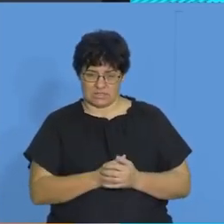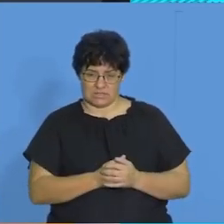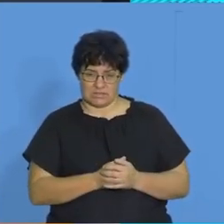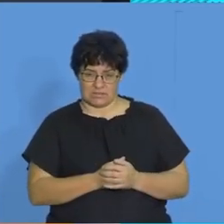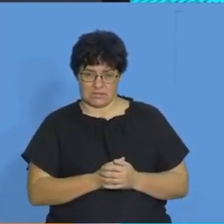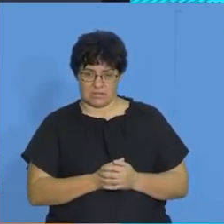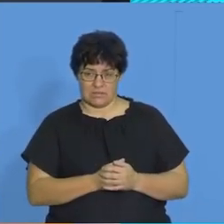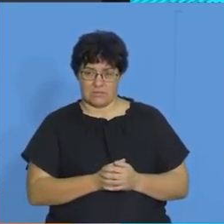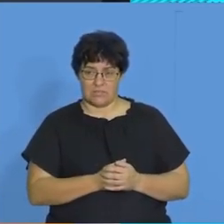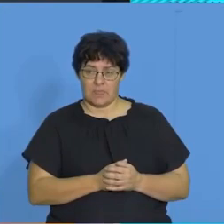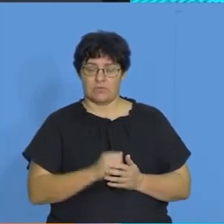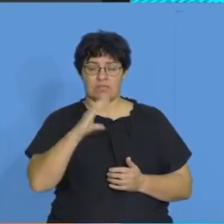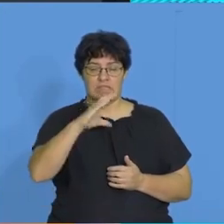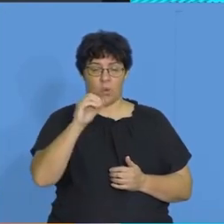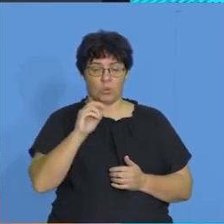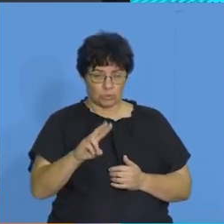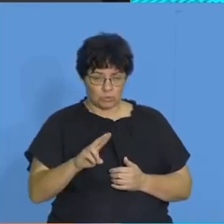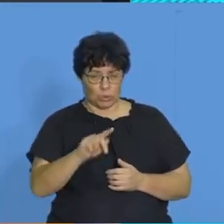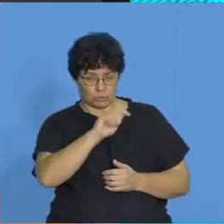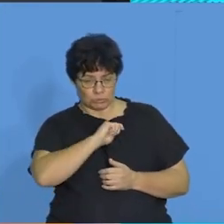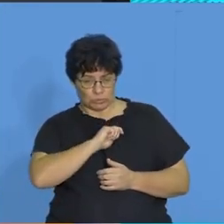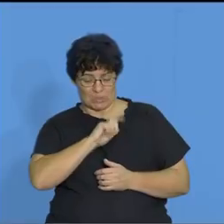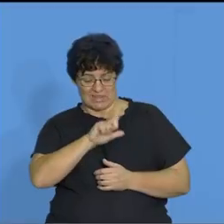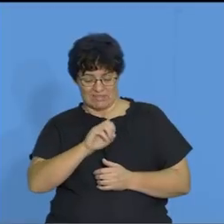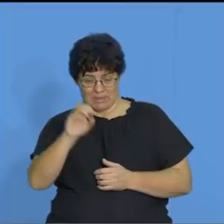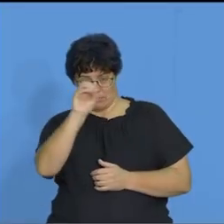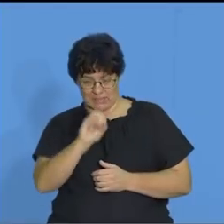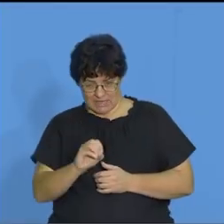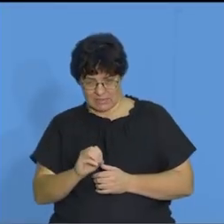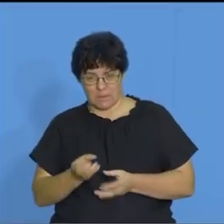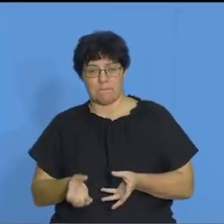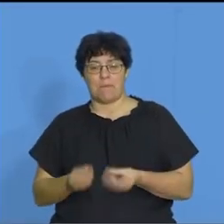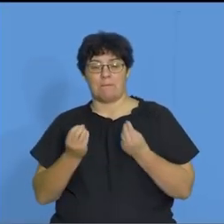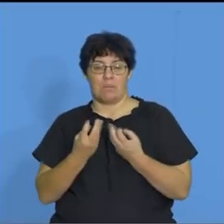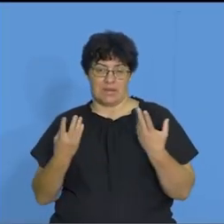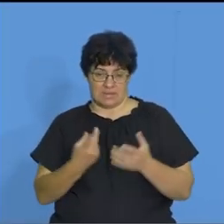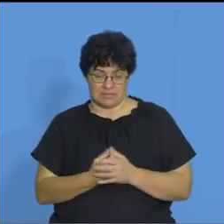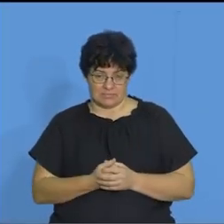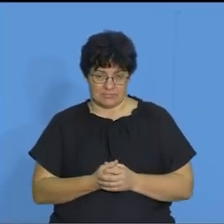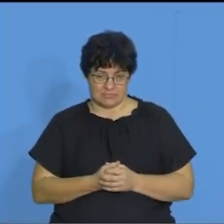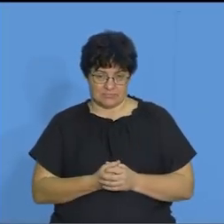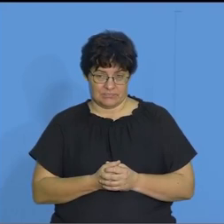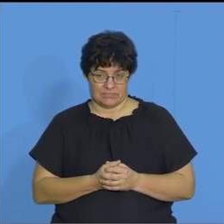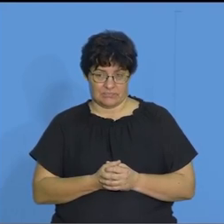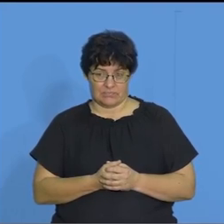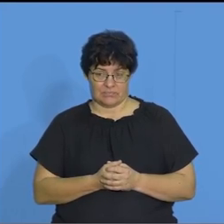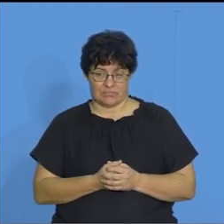would be the mass of carbon dioxide that will be collected, right? So if we go back to the previous one,